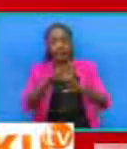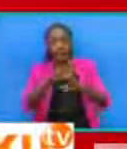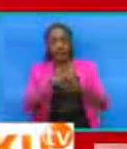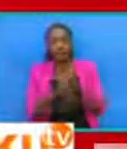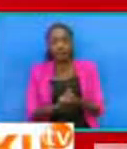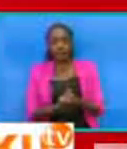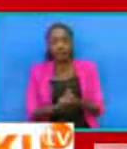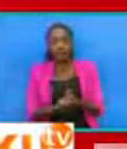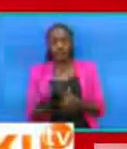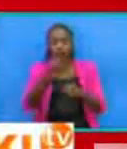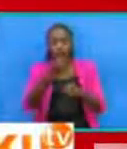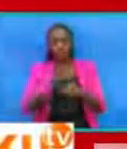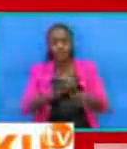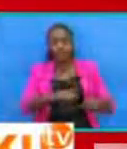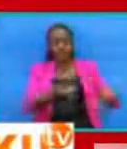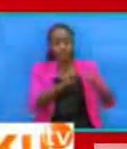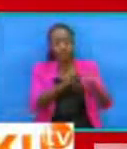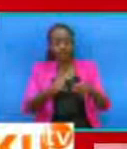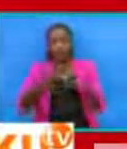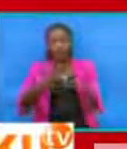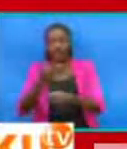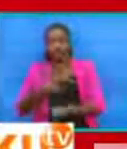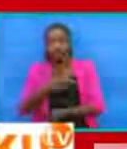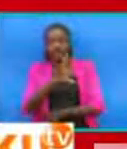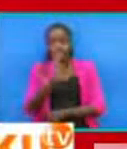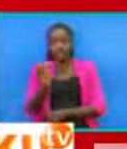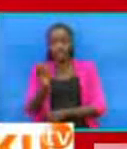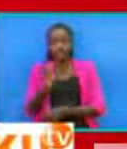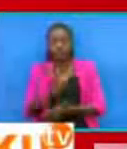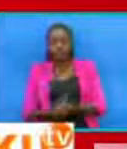the working foot, the joints of the foot.